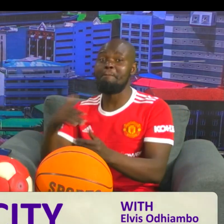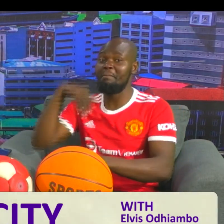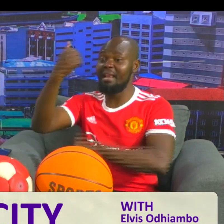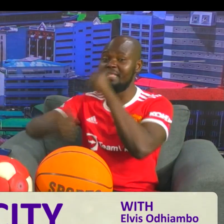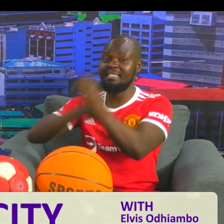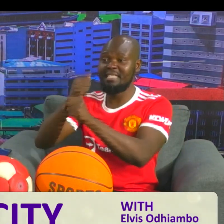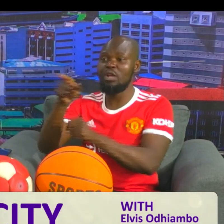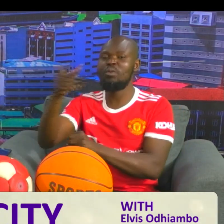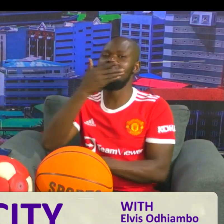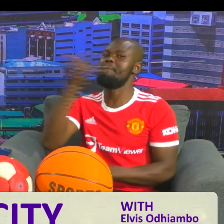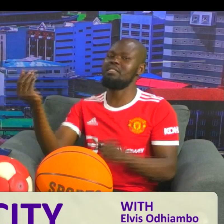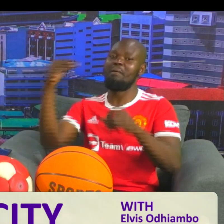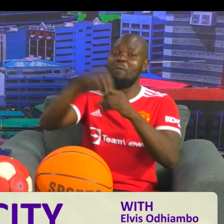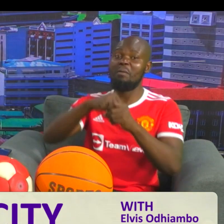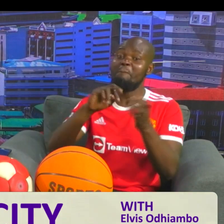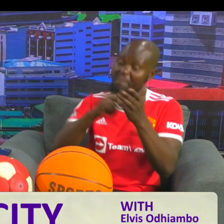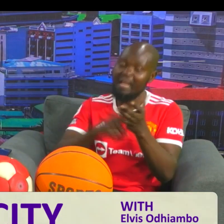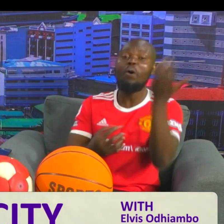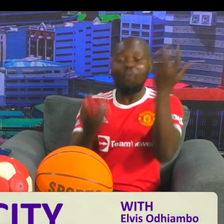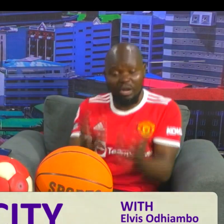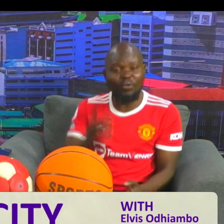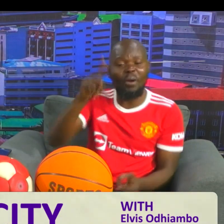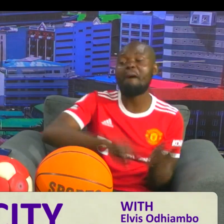next time they'll have a chance. Next year, I think they'll